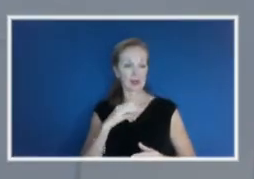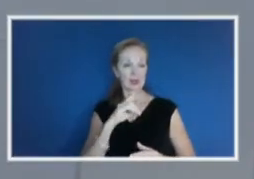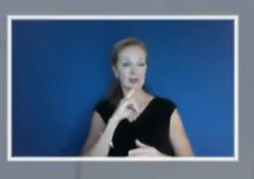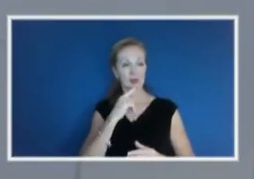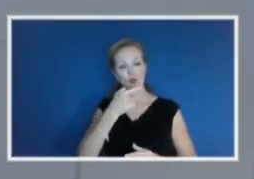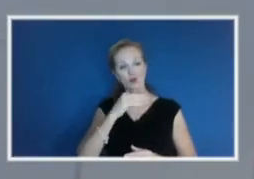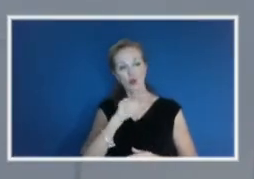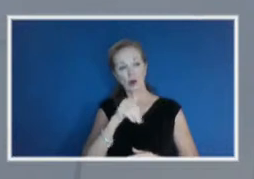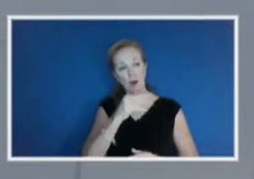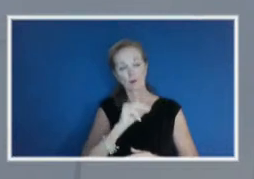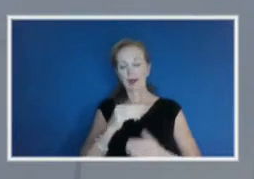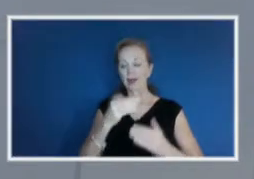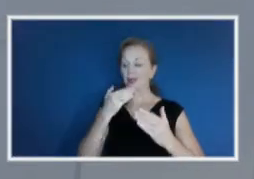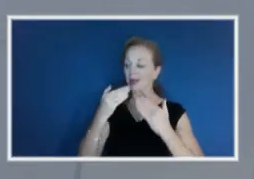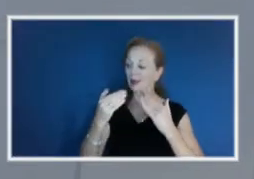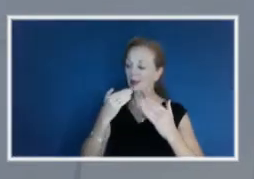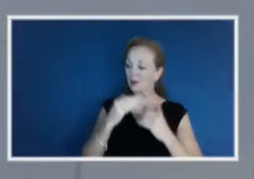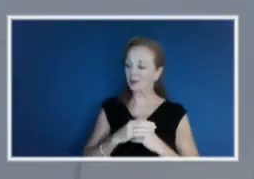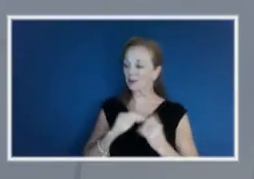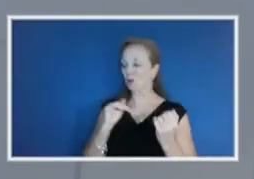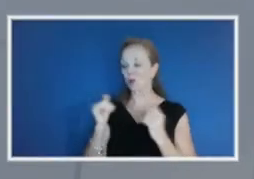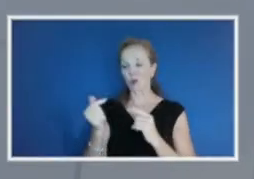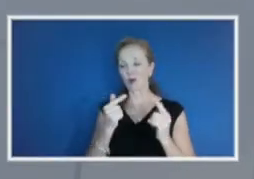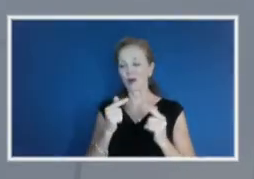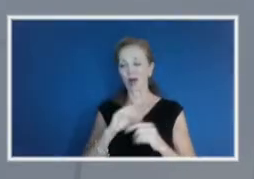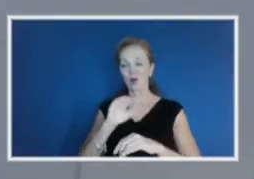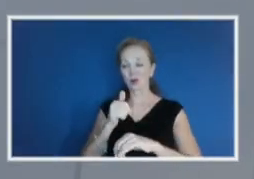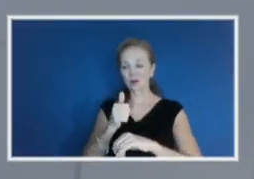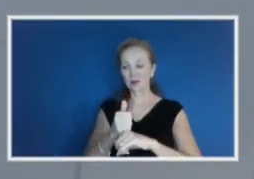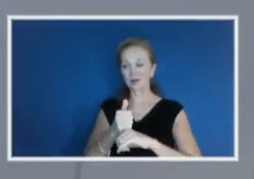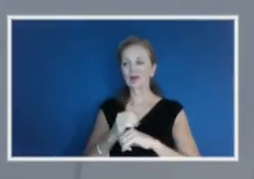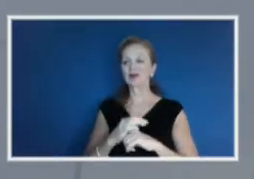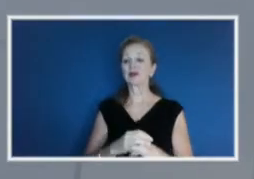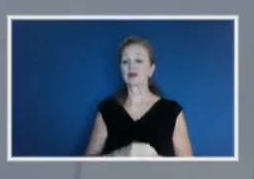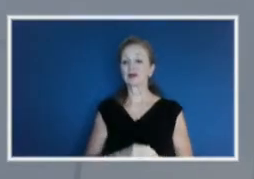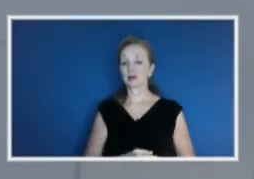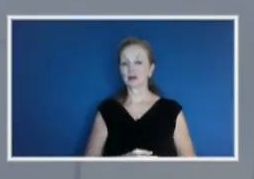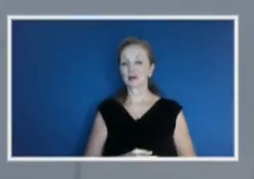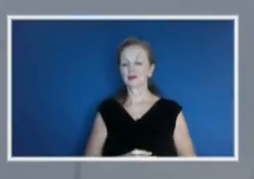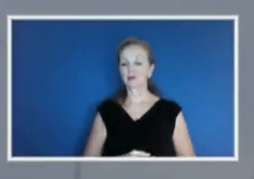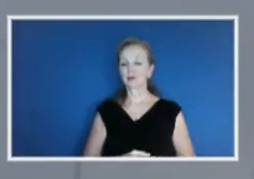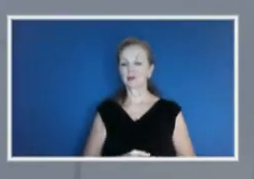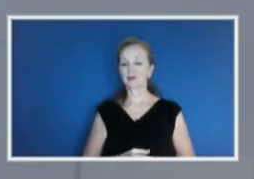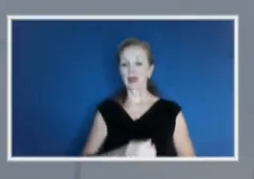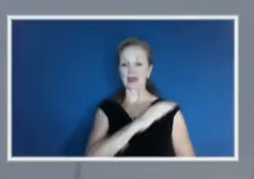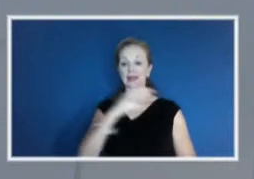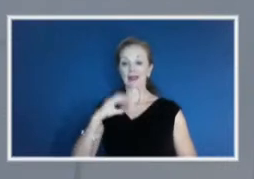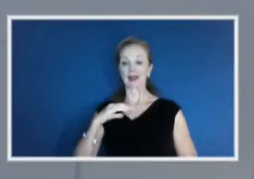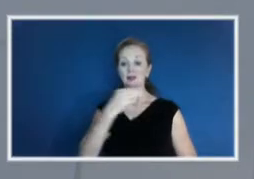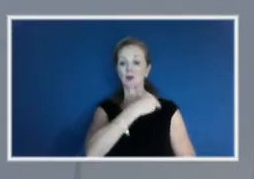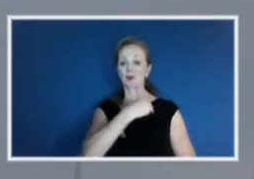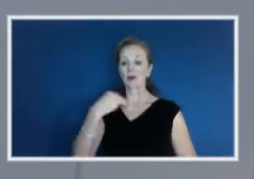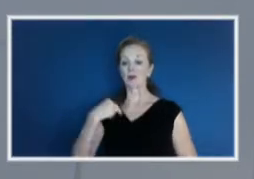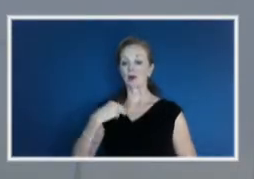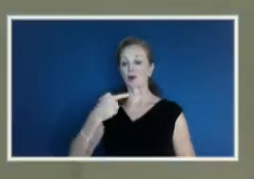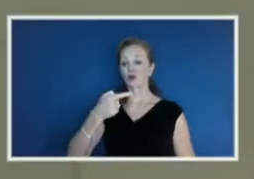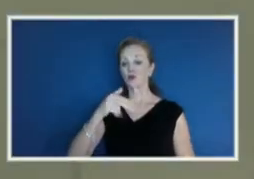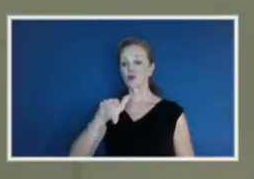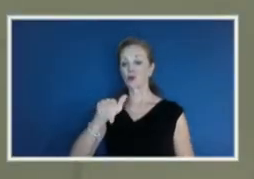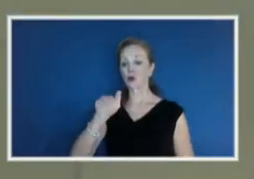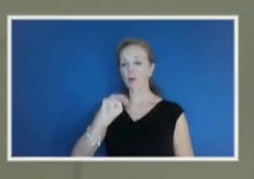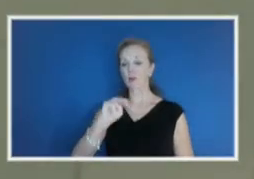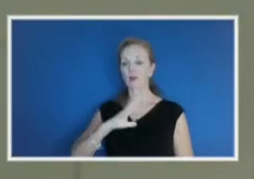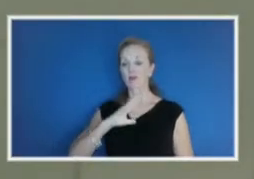members of council. And I'll just set it up, and then I think Councilman Graham will do the formal introductions.